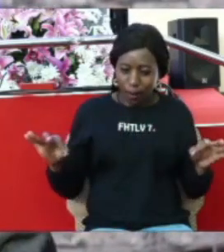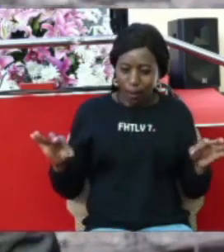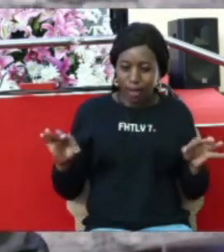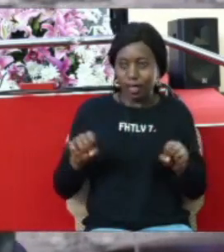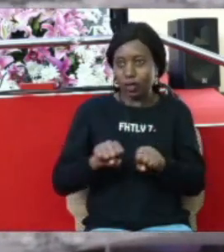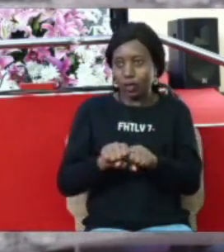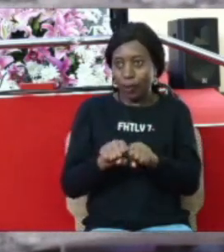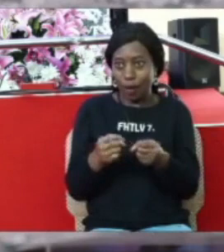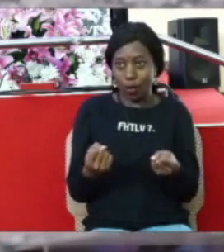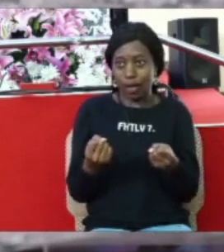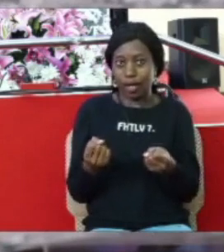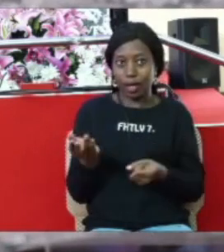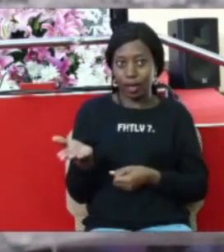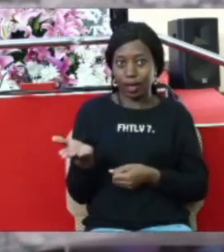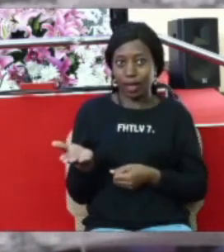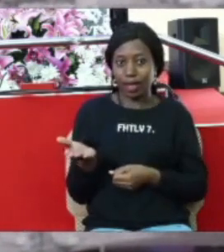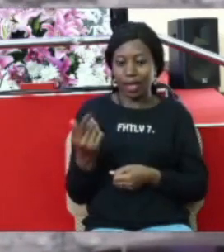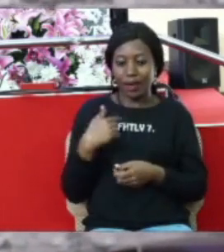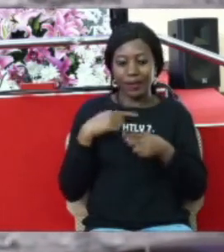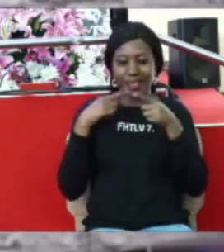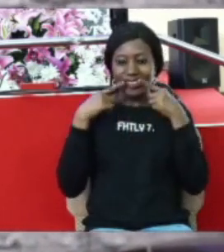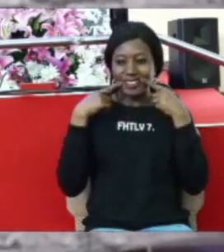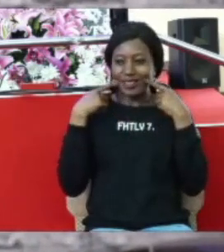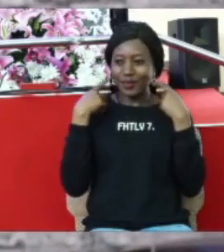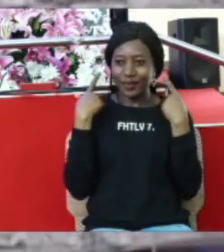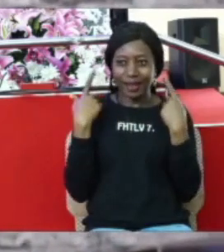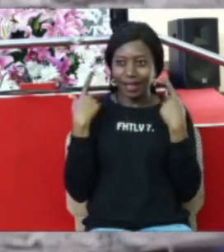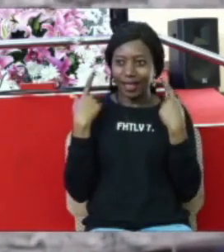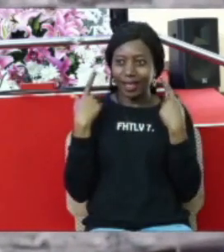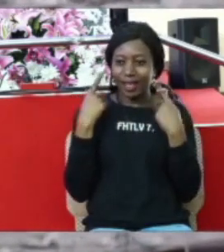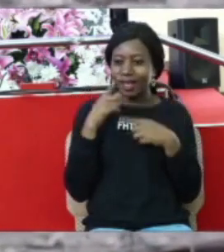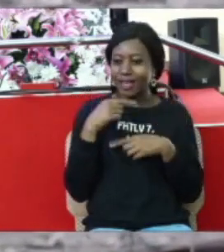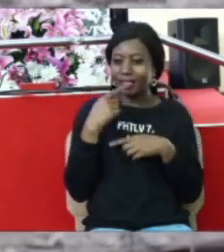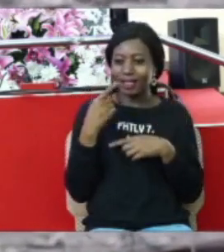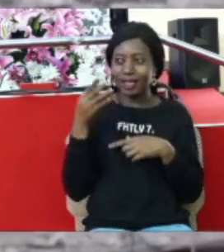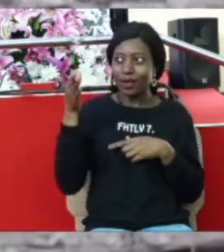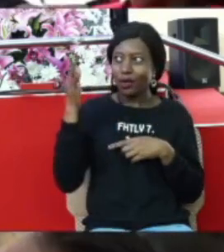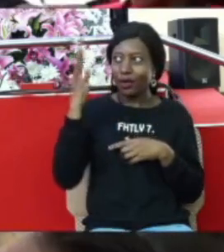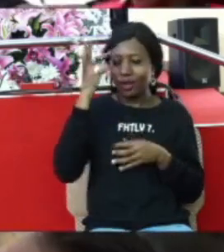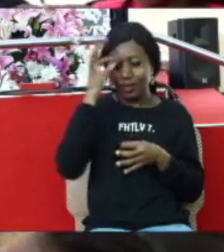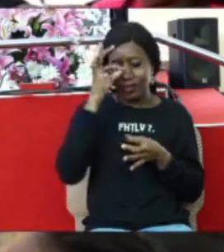even smiled back. Say, God, unaansaga mapema. That was quick.